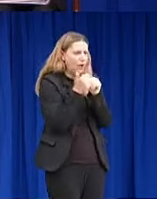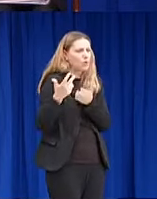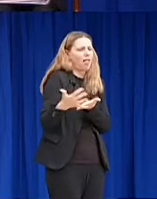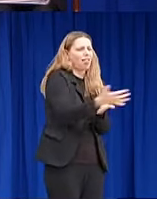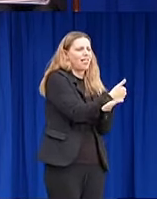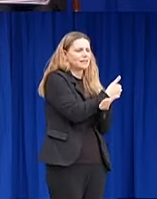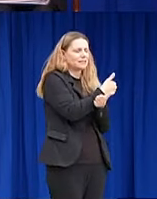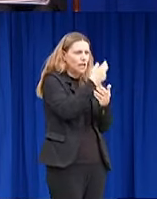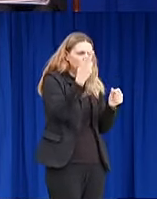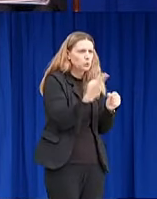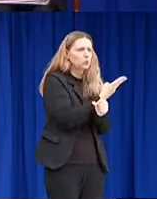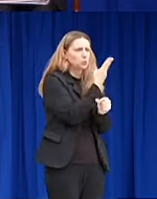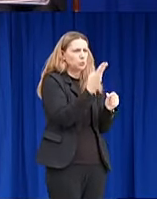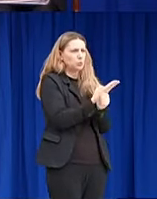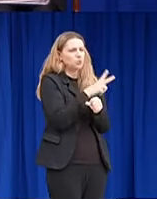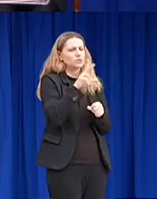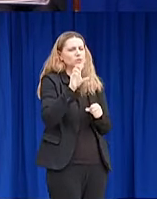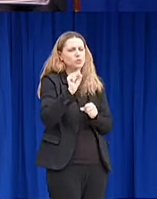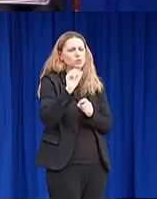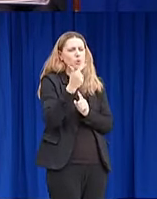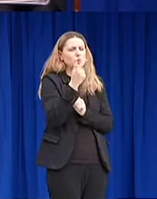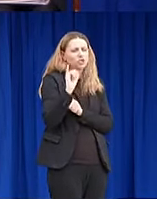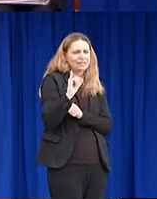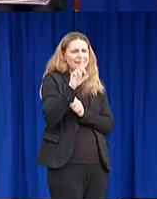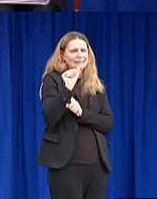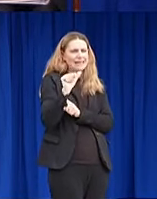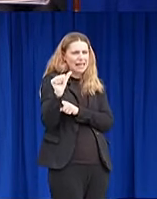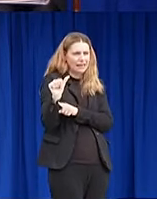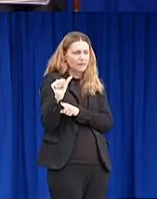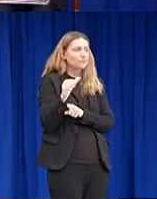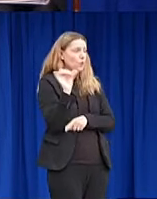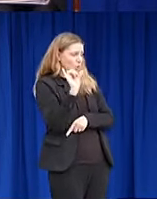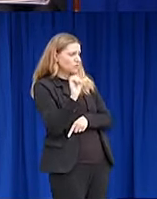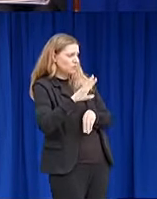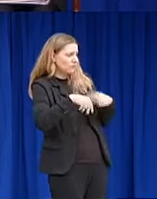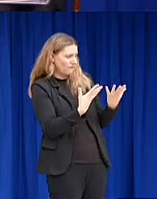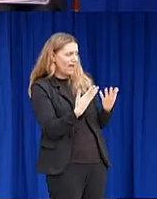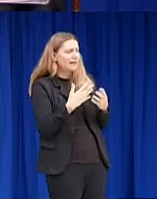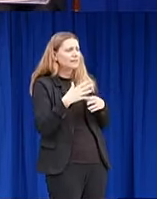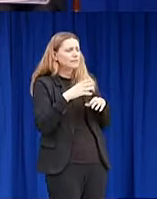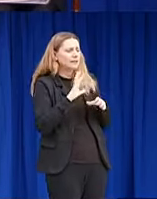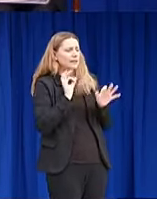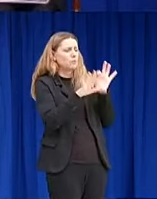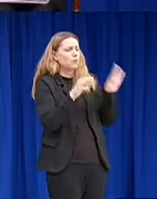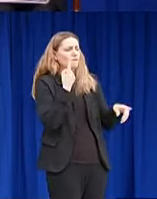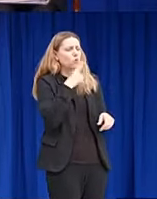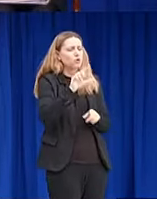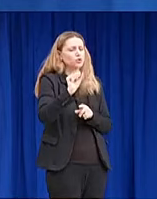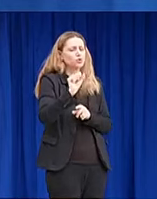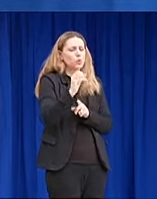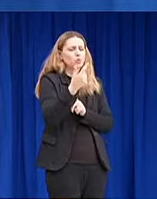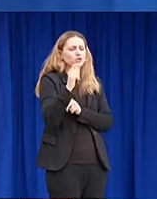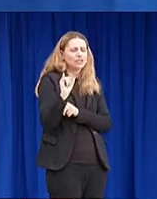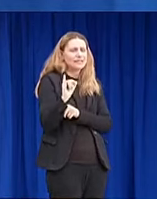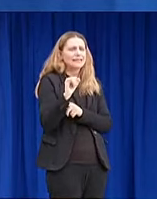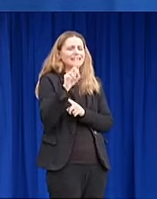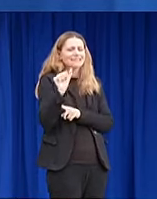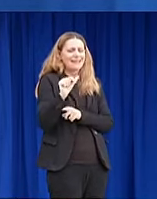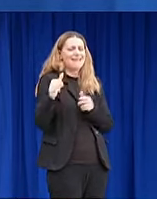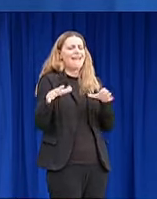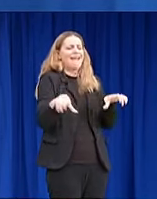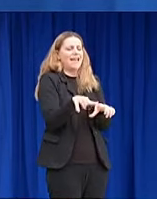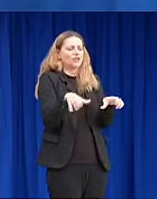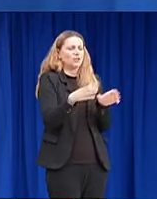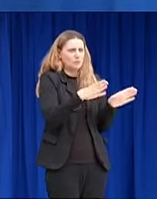Importantly, she also authored DoD's SOGI Data Action Plan that we've talked about today, which provides a path for the department to expand its